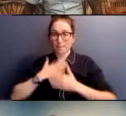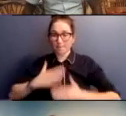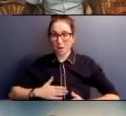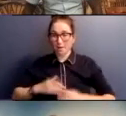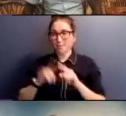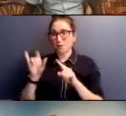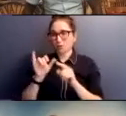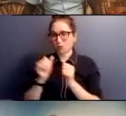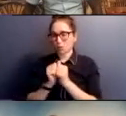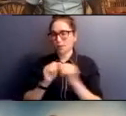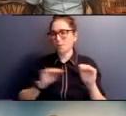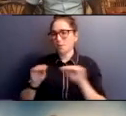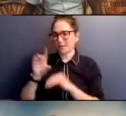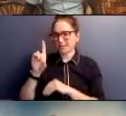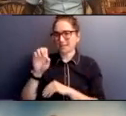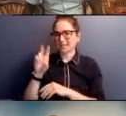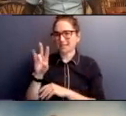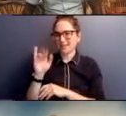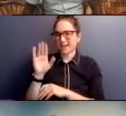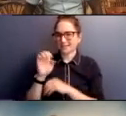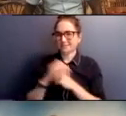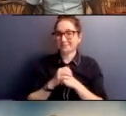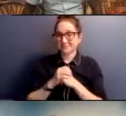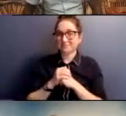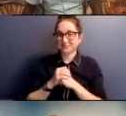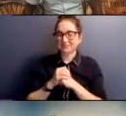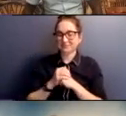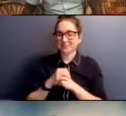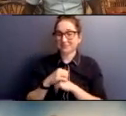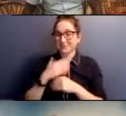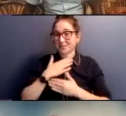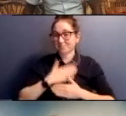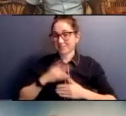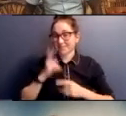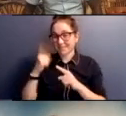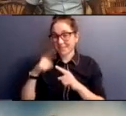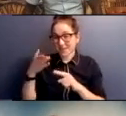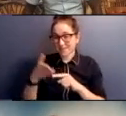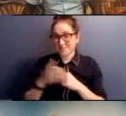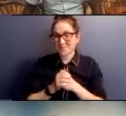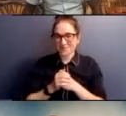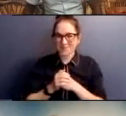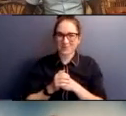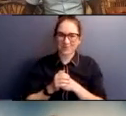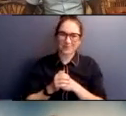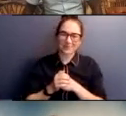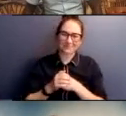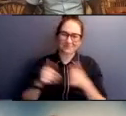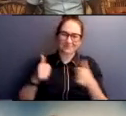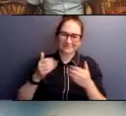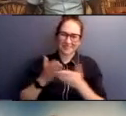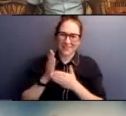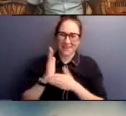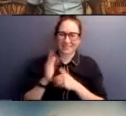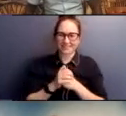also with mobility devices. So love to see you join then. All right, I think we're getting a lot